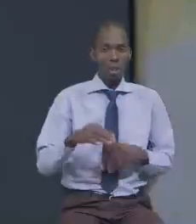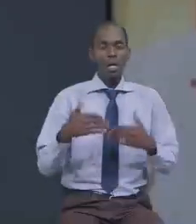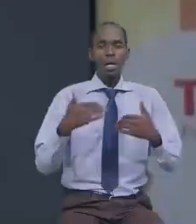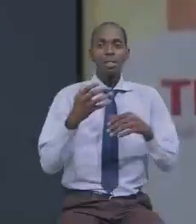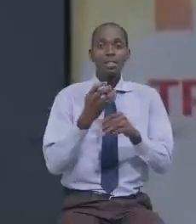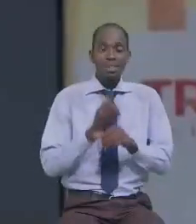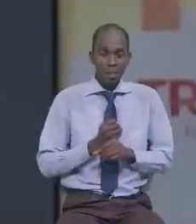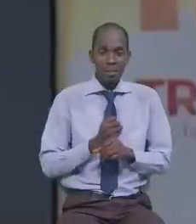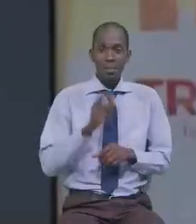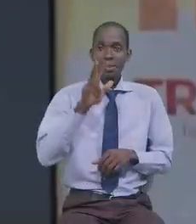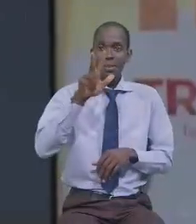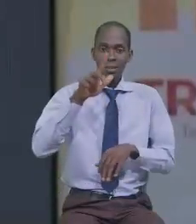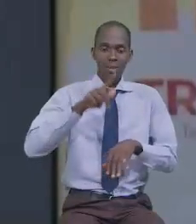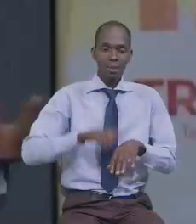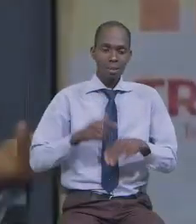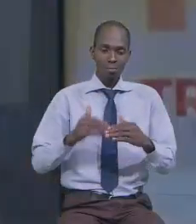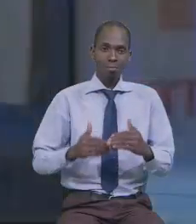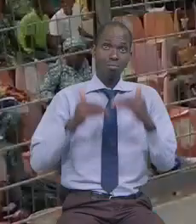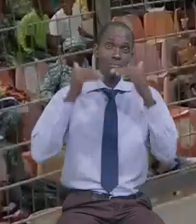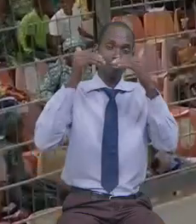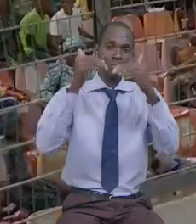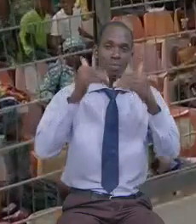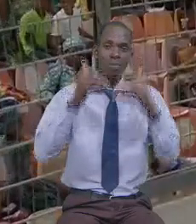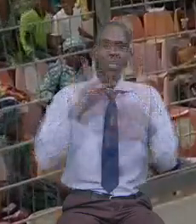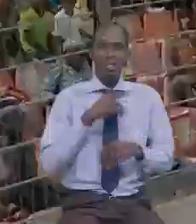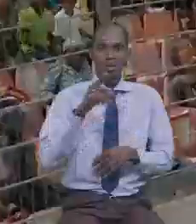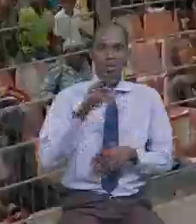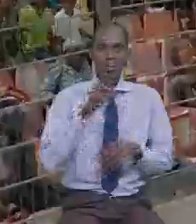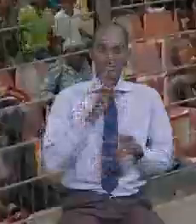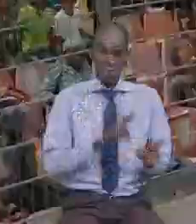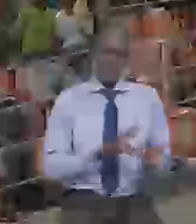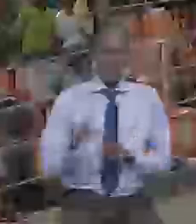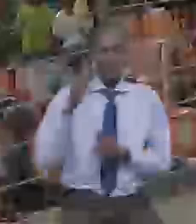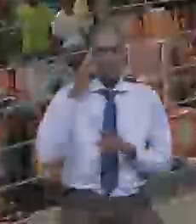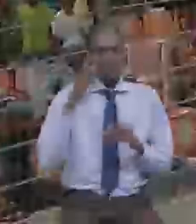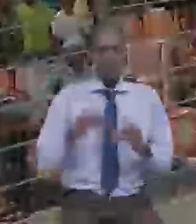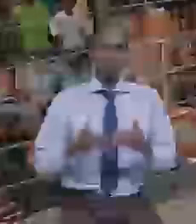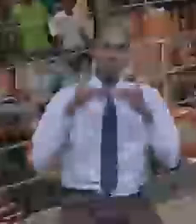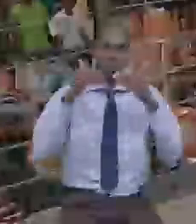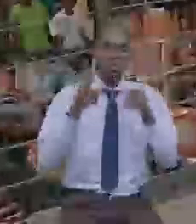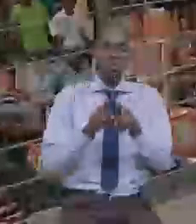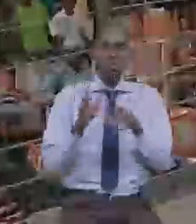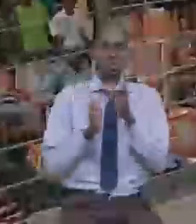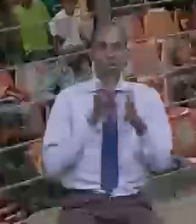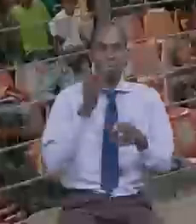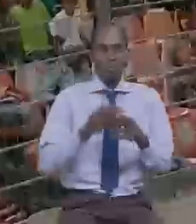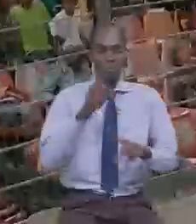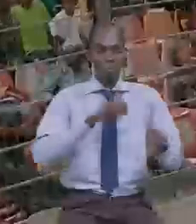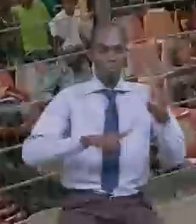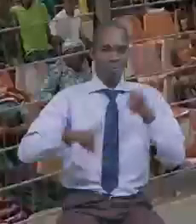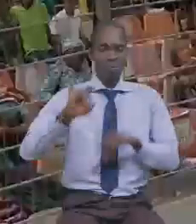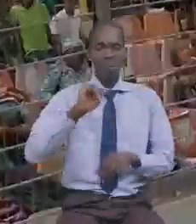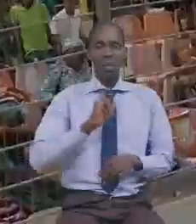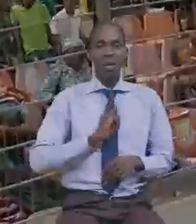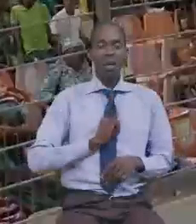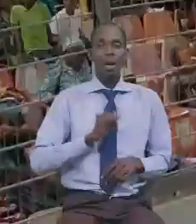triple promotion. And you are ready for promotion. I am ready